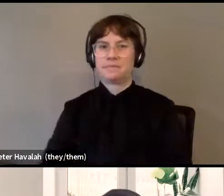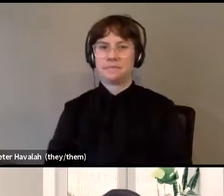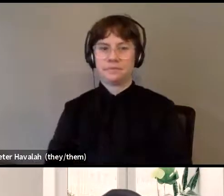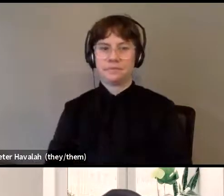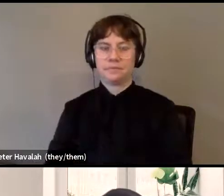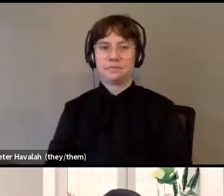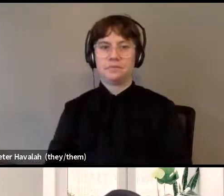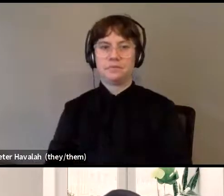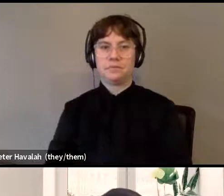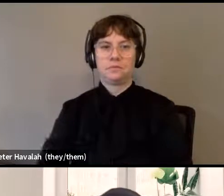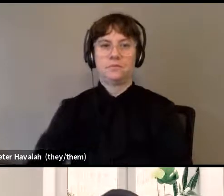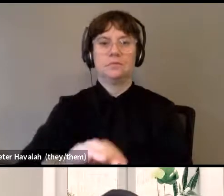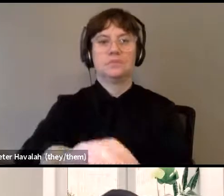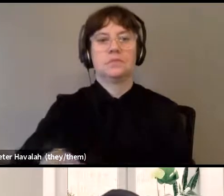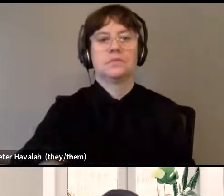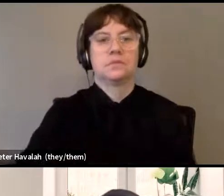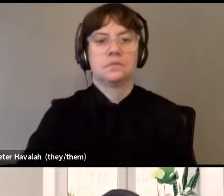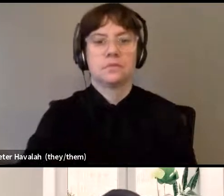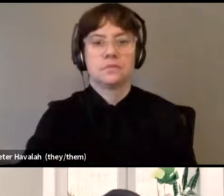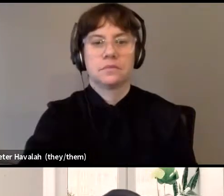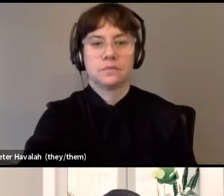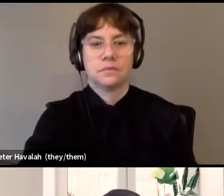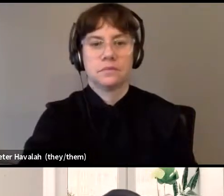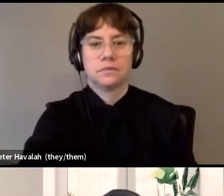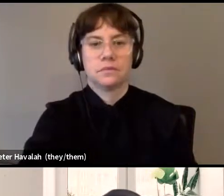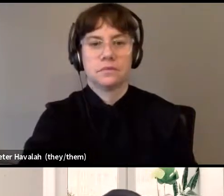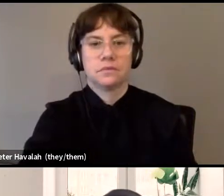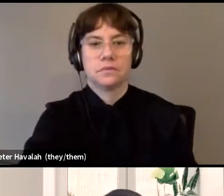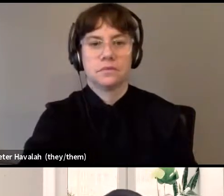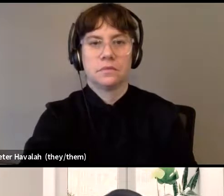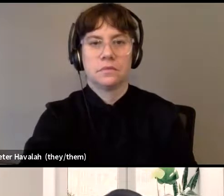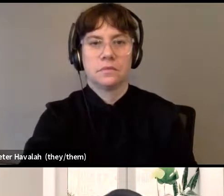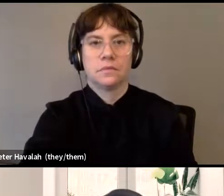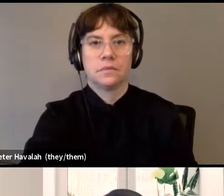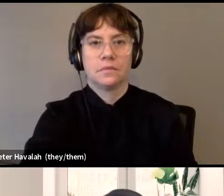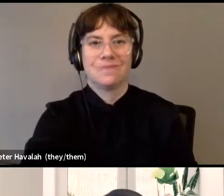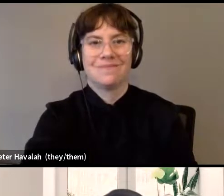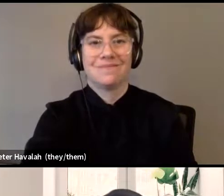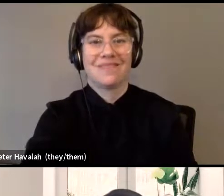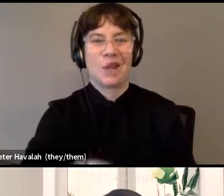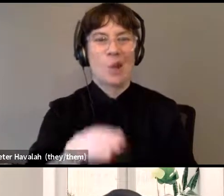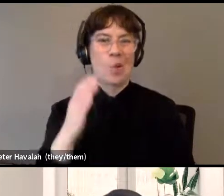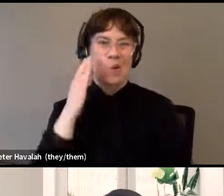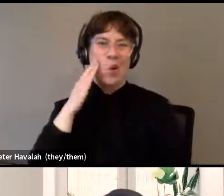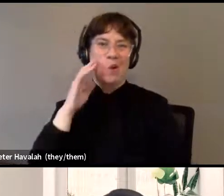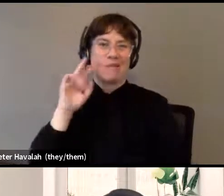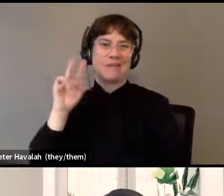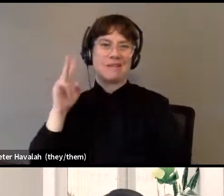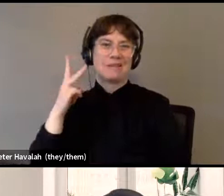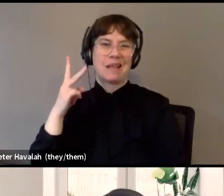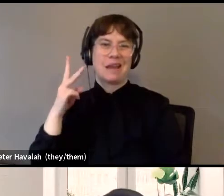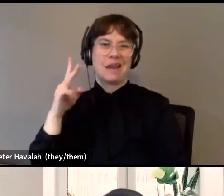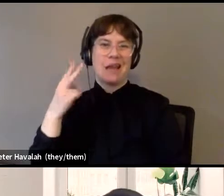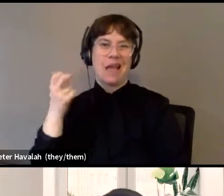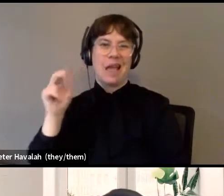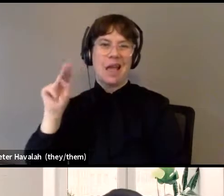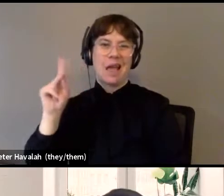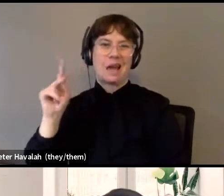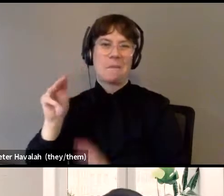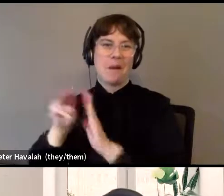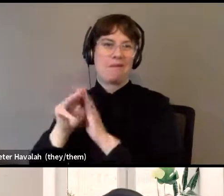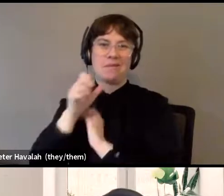we don't do that kind of secondhand model. We're able to keep our food prices